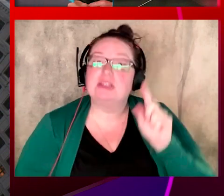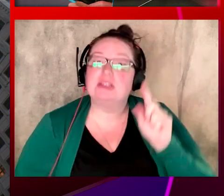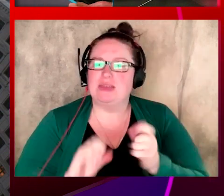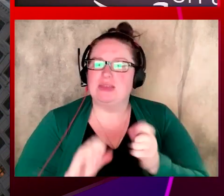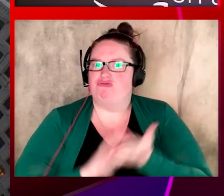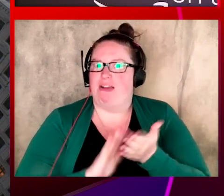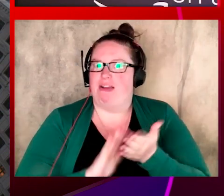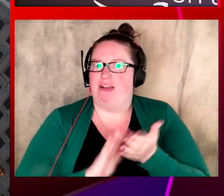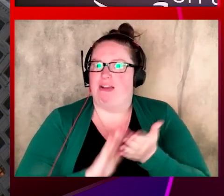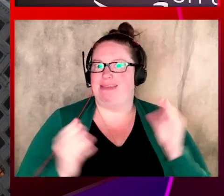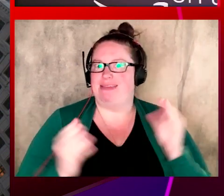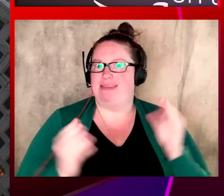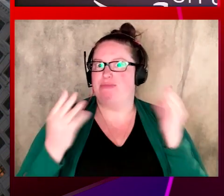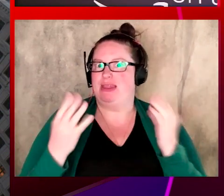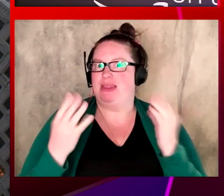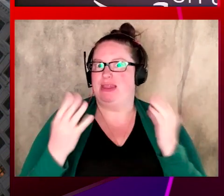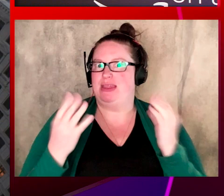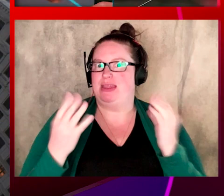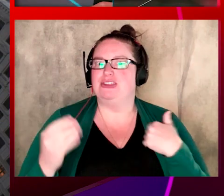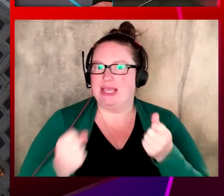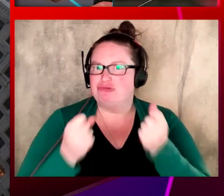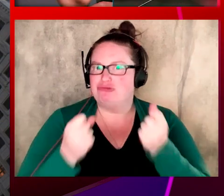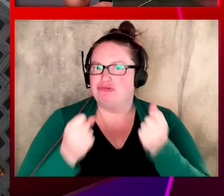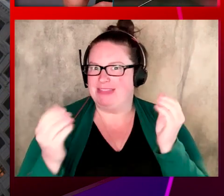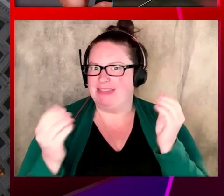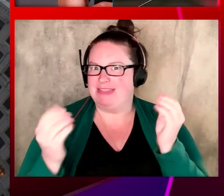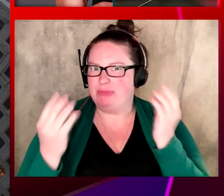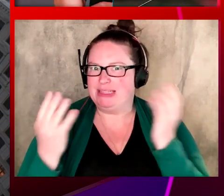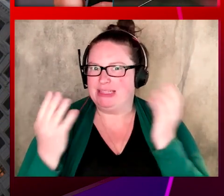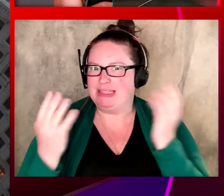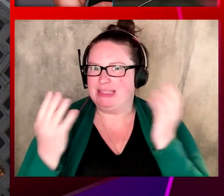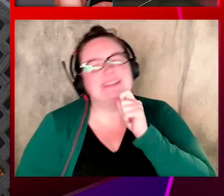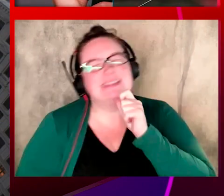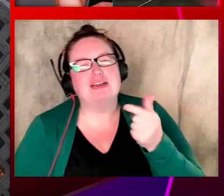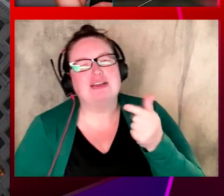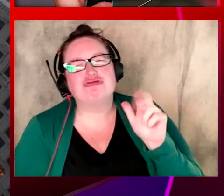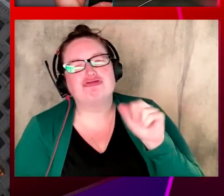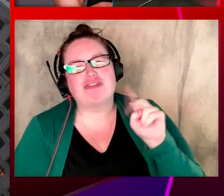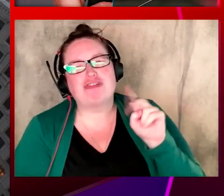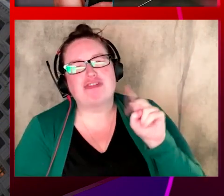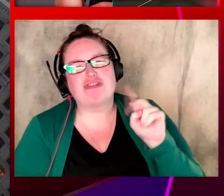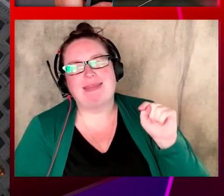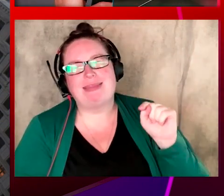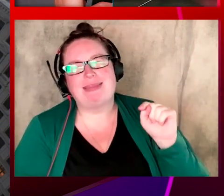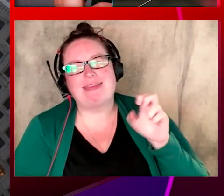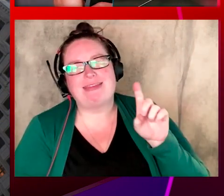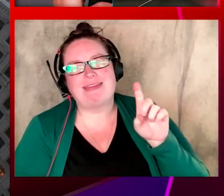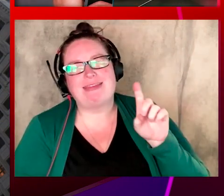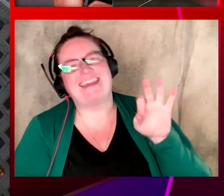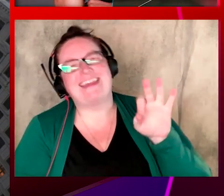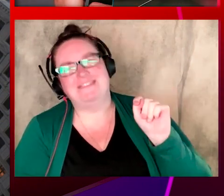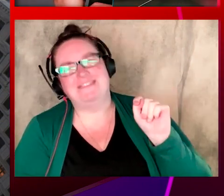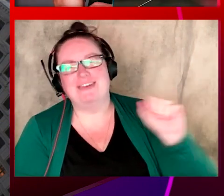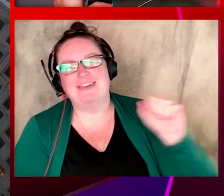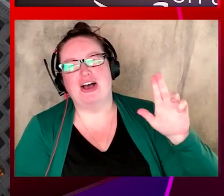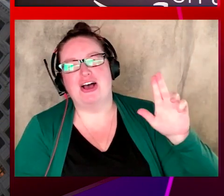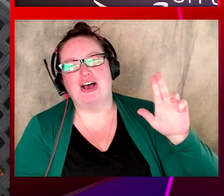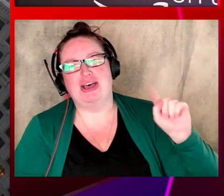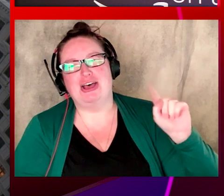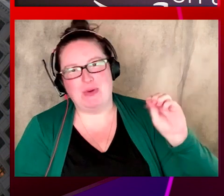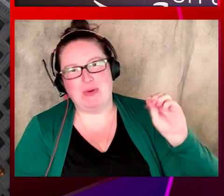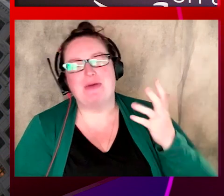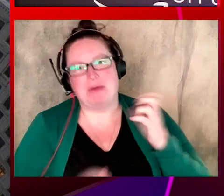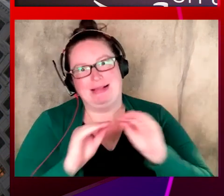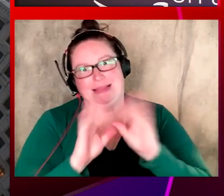ambulance. You get to drive as the ambulance, but it's not Grand Theft Auto, so I'm setting clear expectations here. Does it handle the